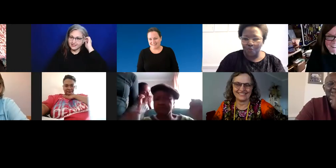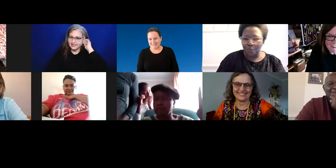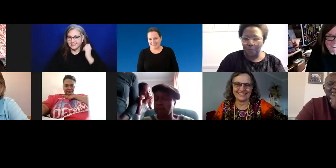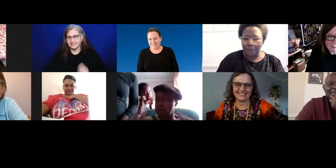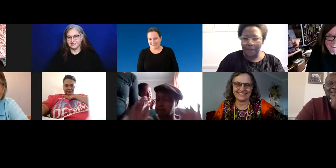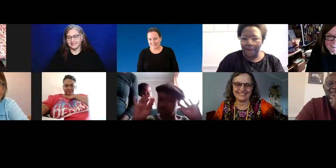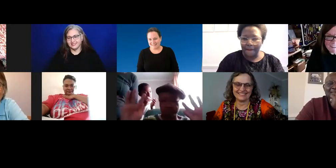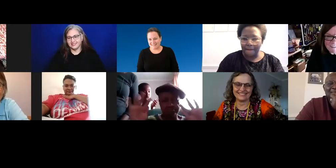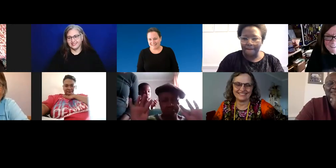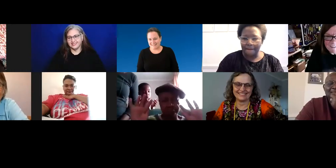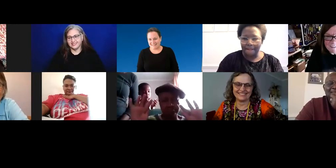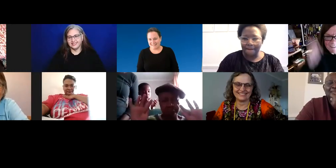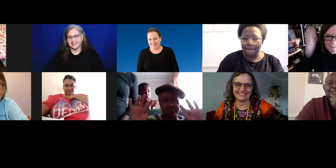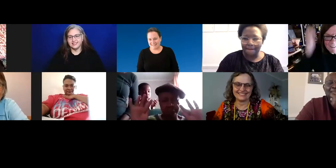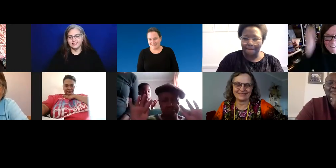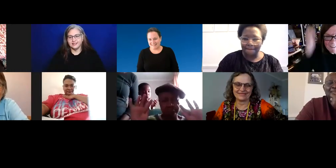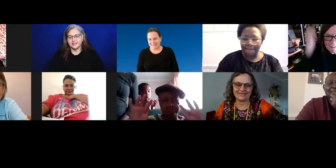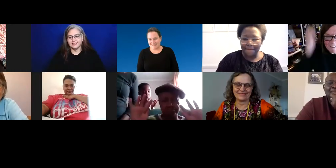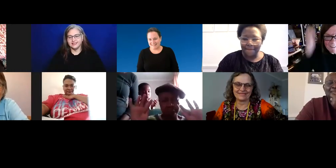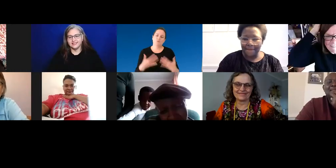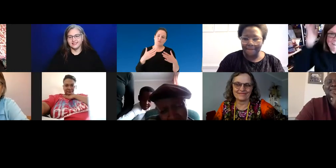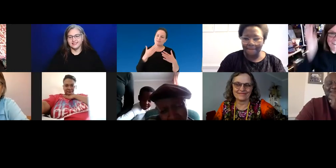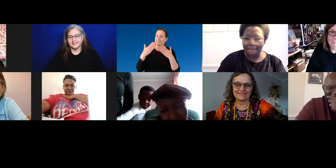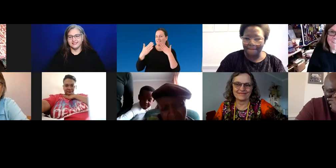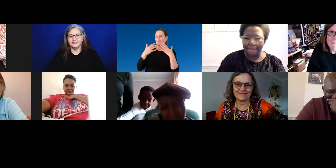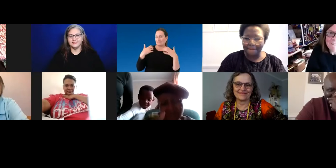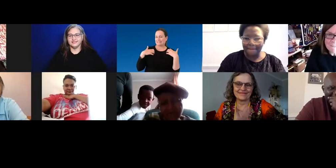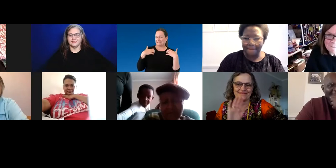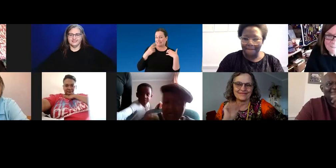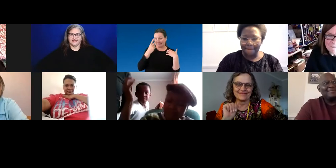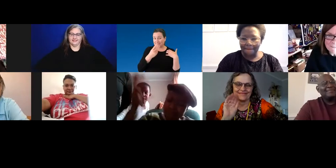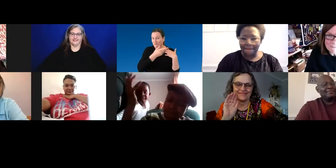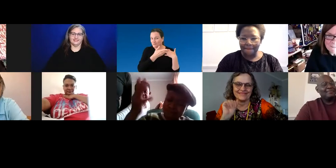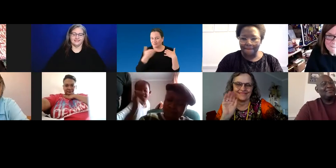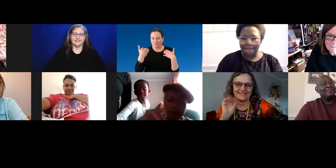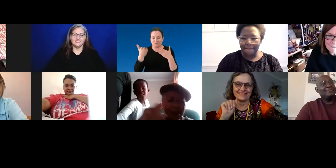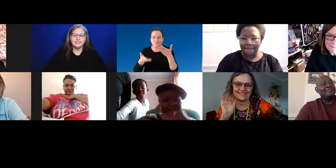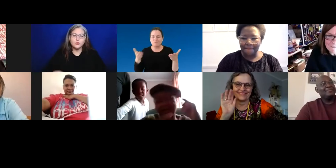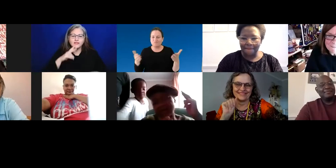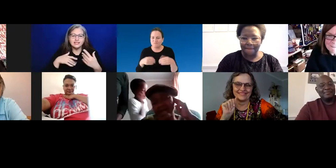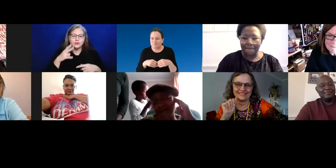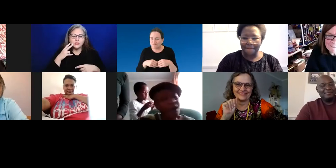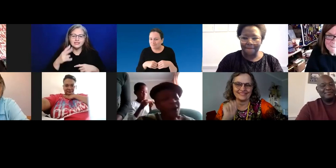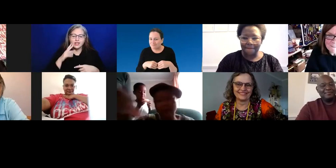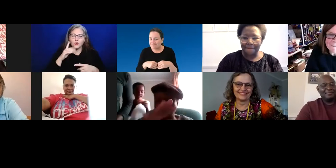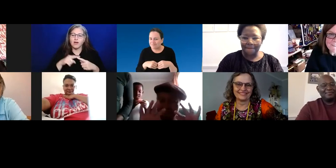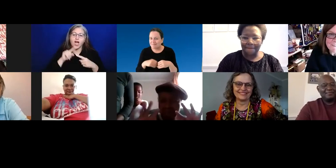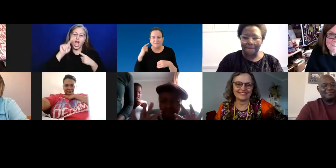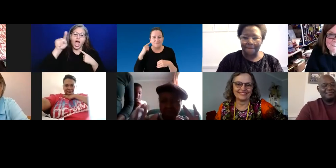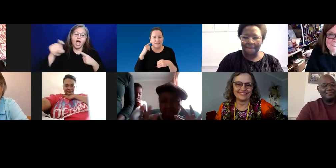you for this day. It's a very special day. I'm so excited. I'm so happy. far from South Africa. Thank you. So